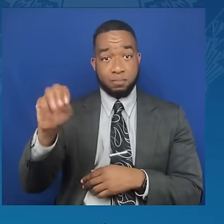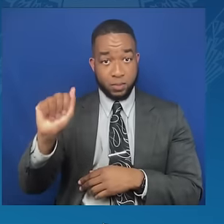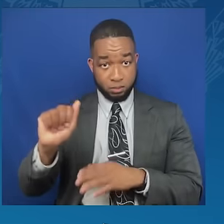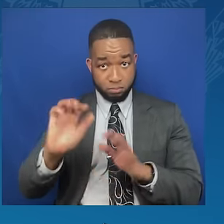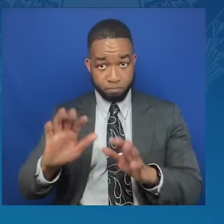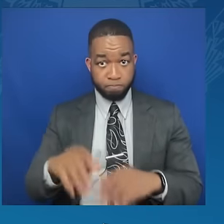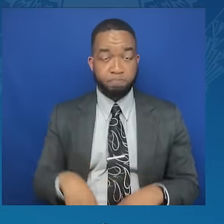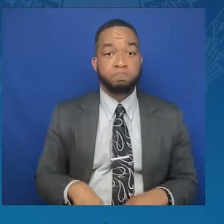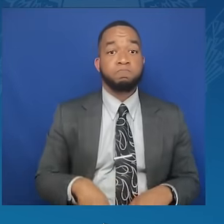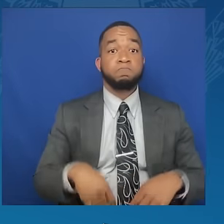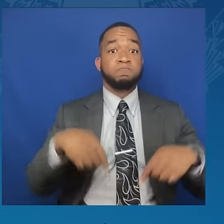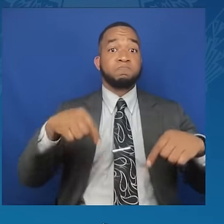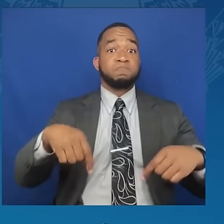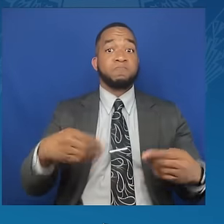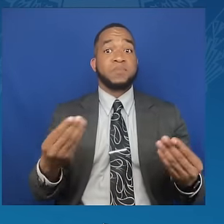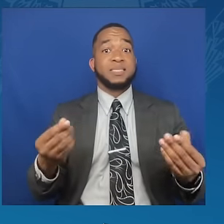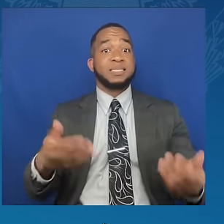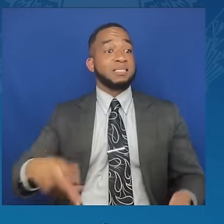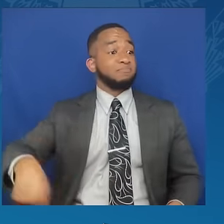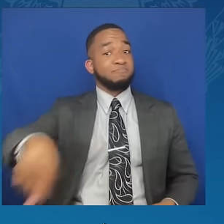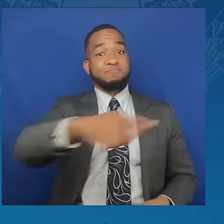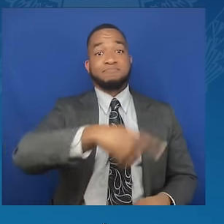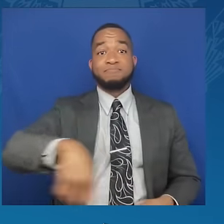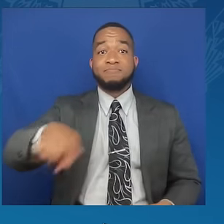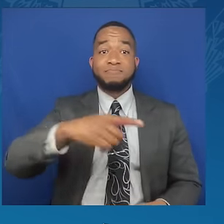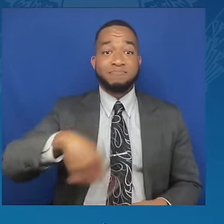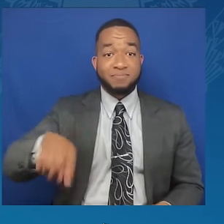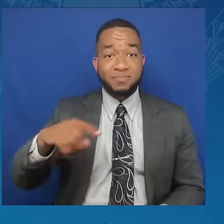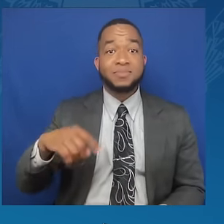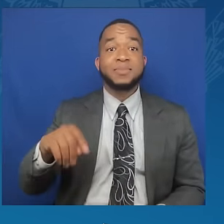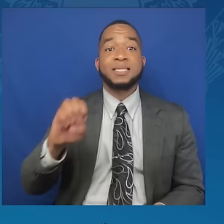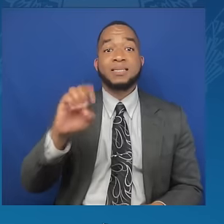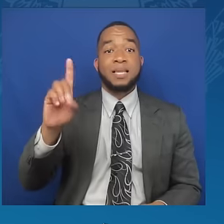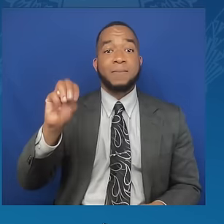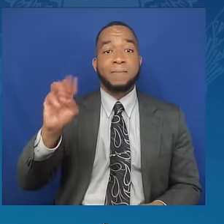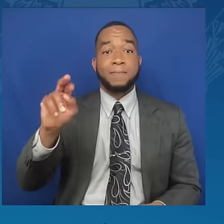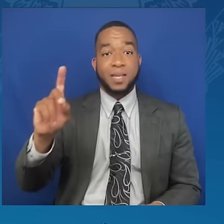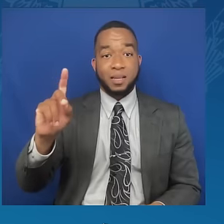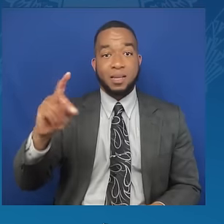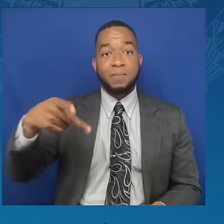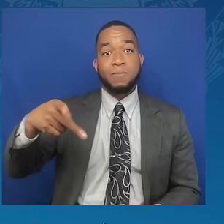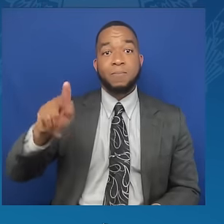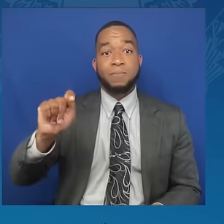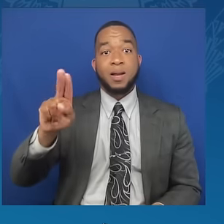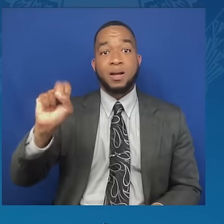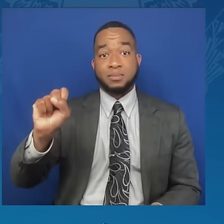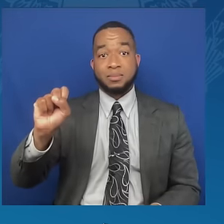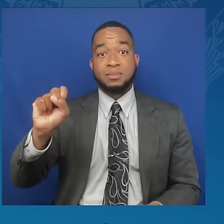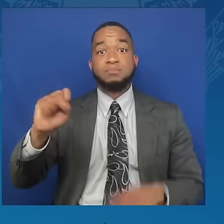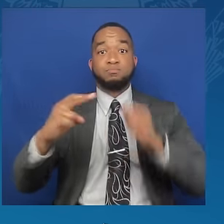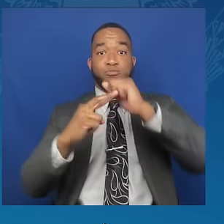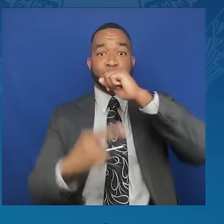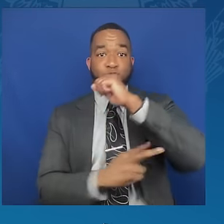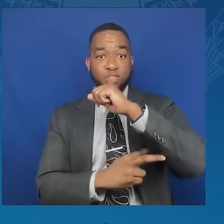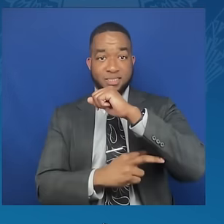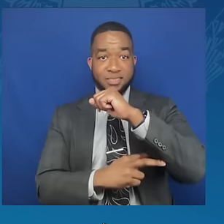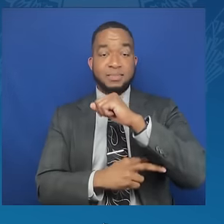of the Edmund Pettus Bridge, where 59 years ago, on a cold Sunday